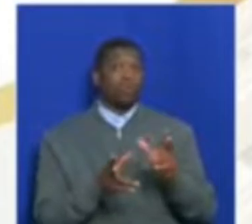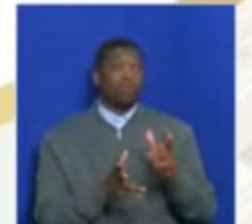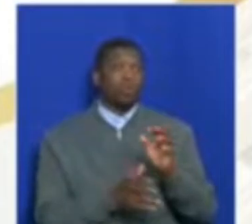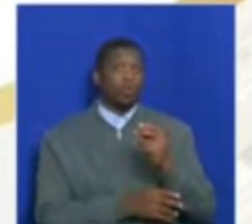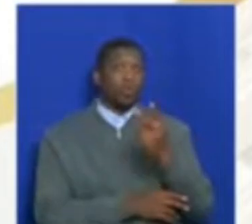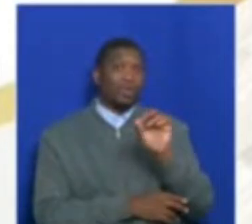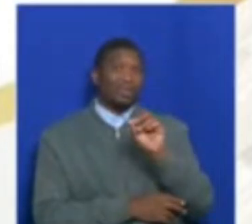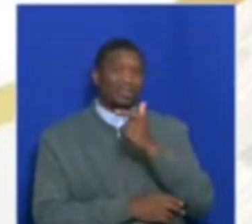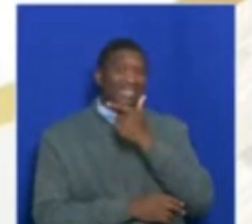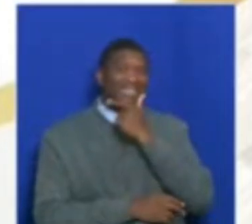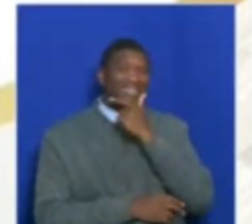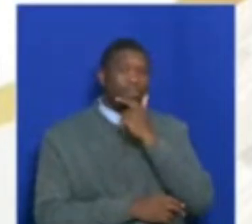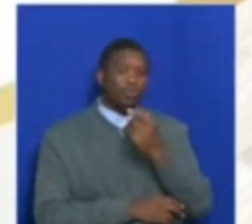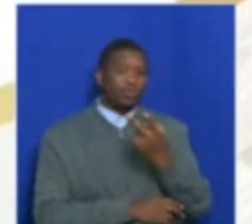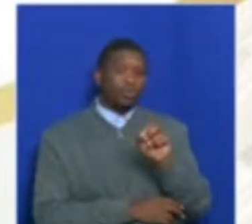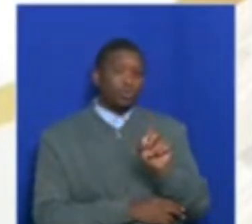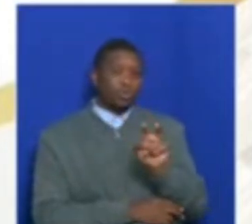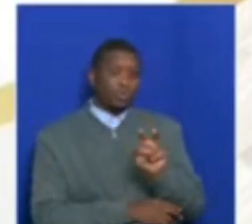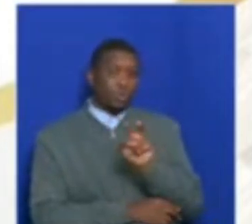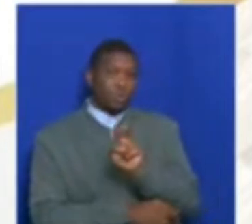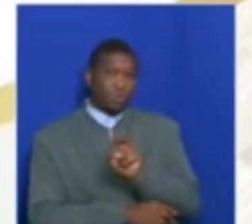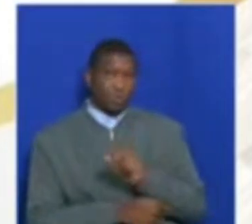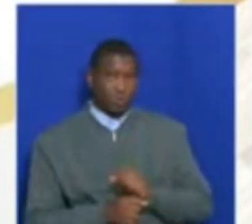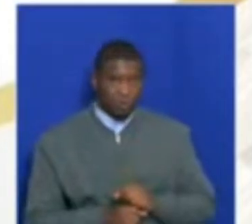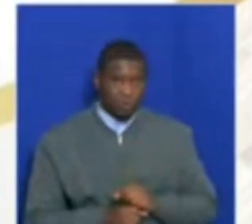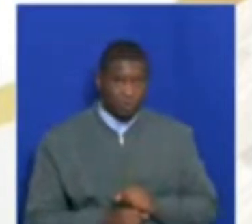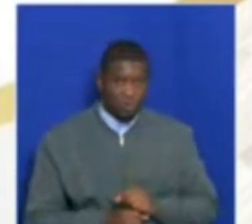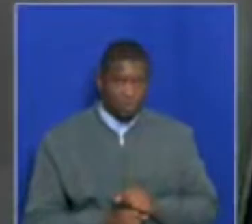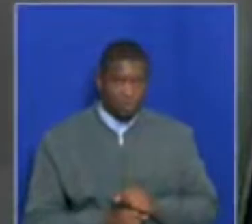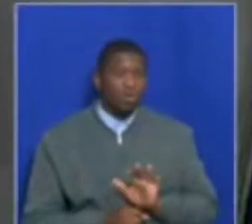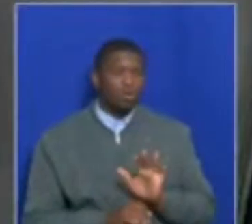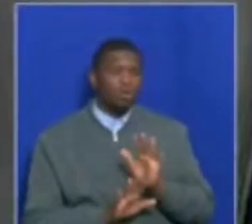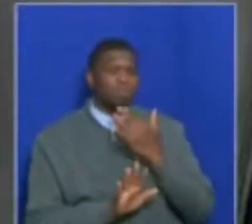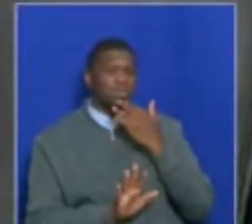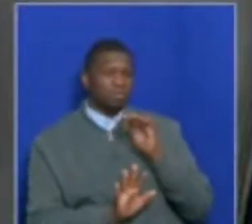2022. So can I just stop you at that point?